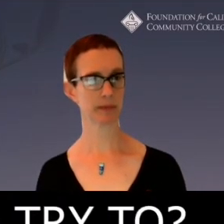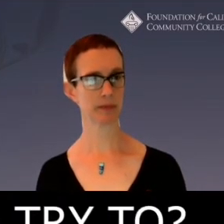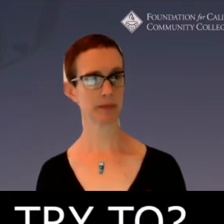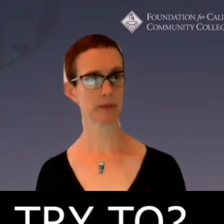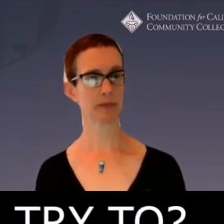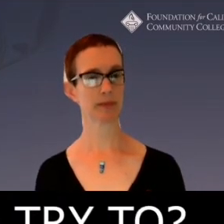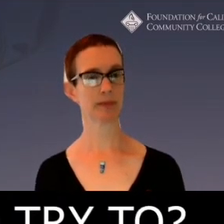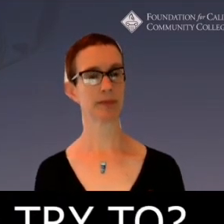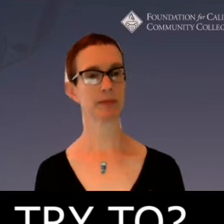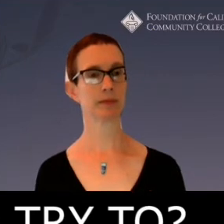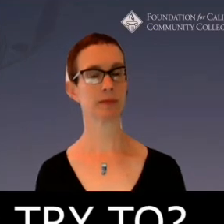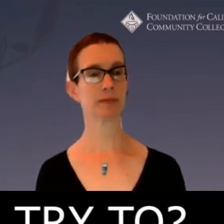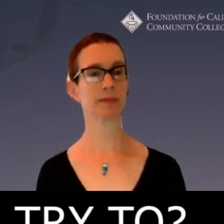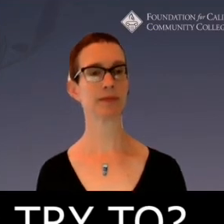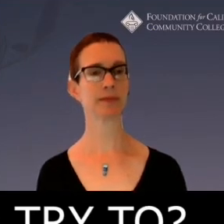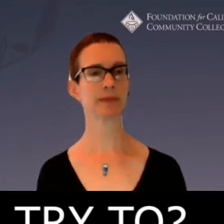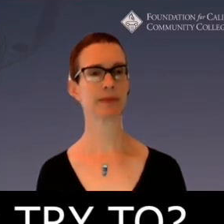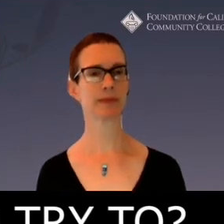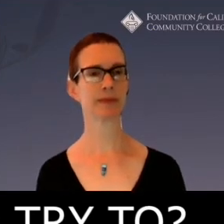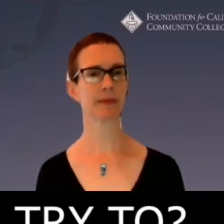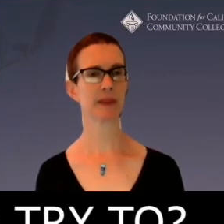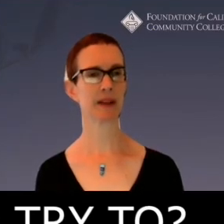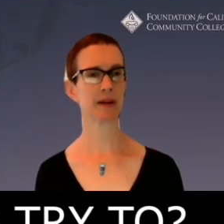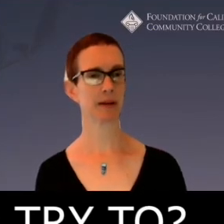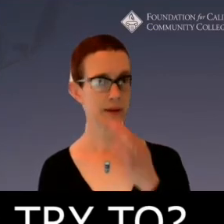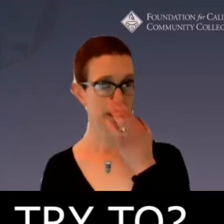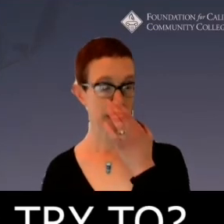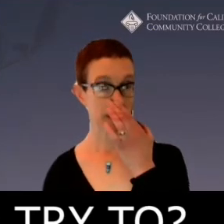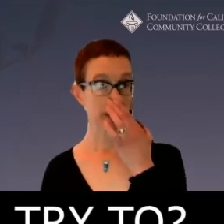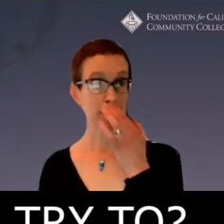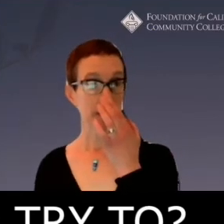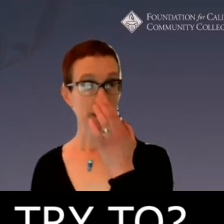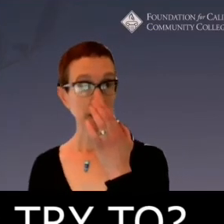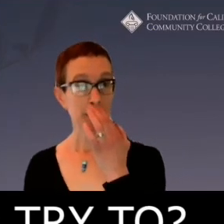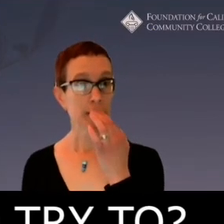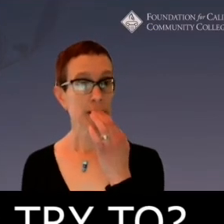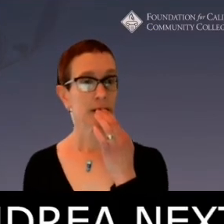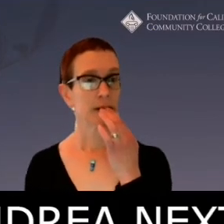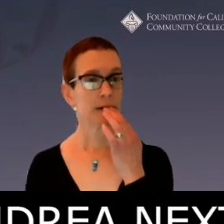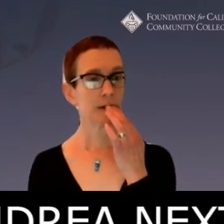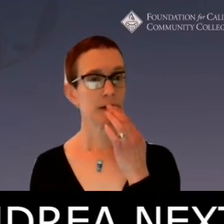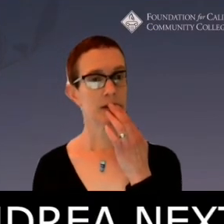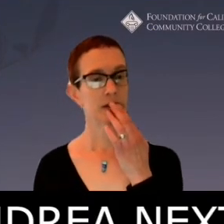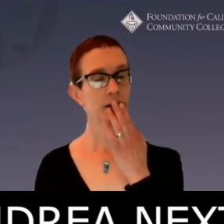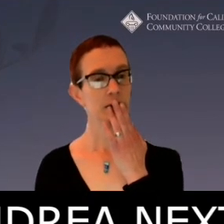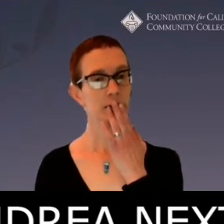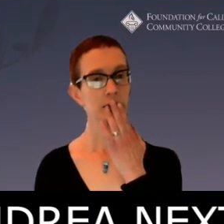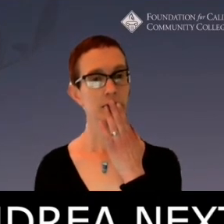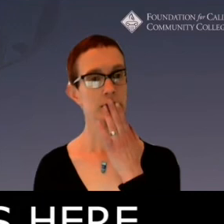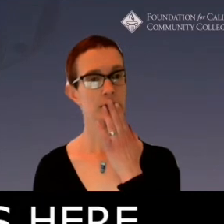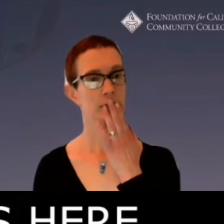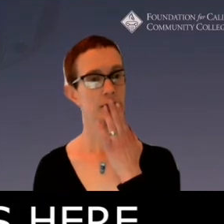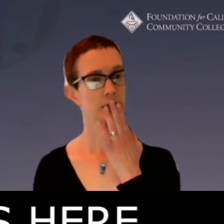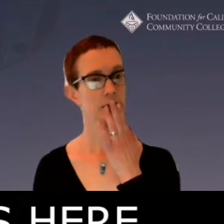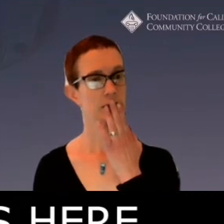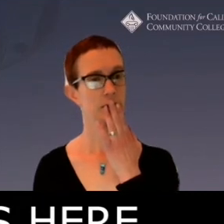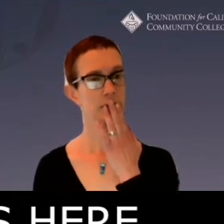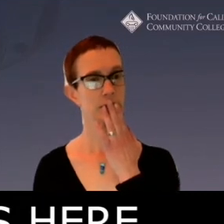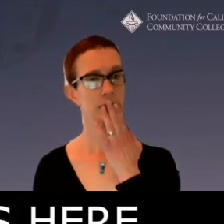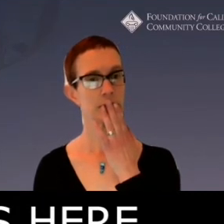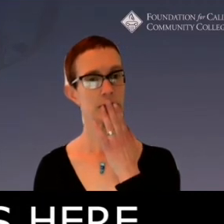we had Andrea next. Let me click some buttons here. Yeah, hi, this is Andrea. Can you hear